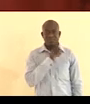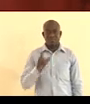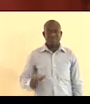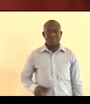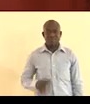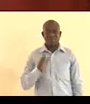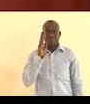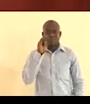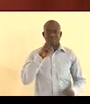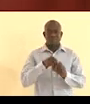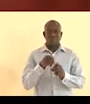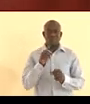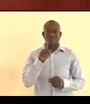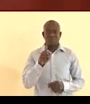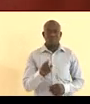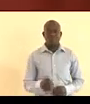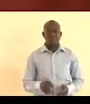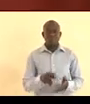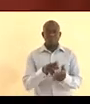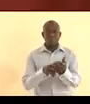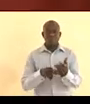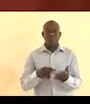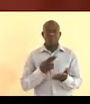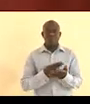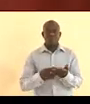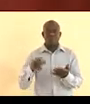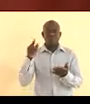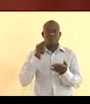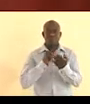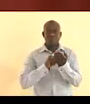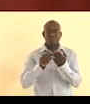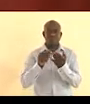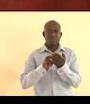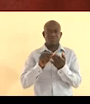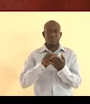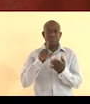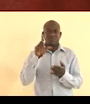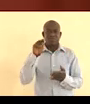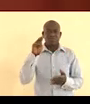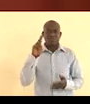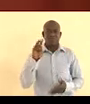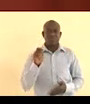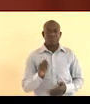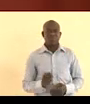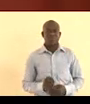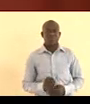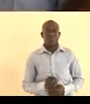The Lord be with you. A reading from the Holy Gospel according to Luke.